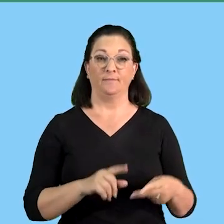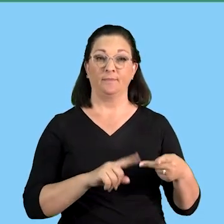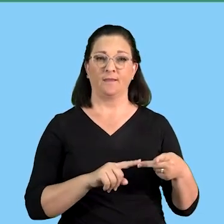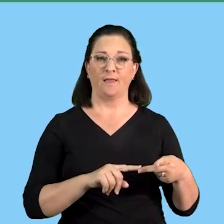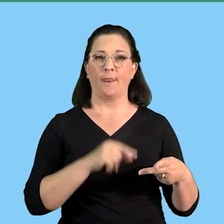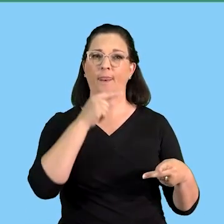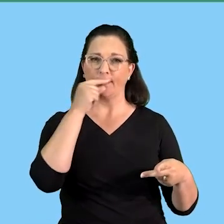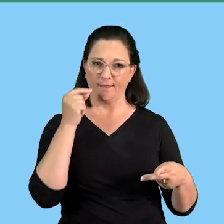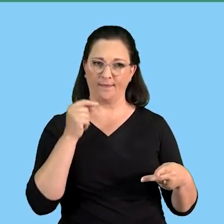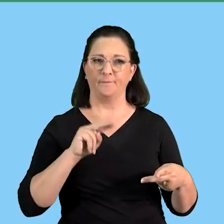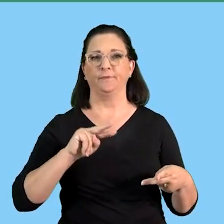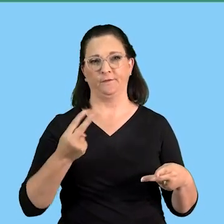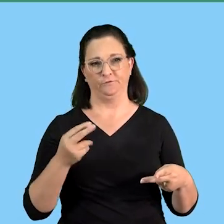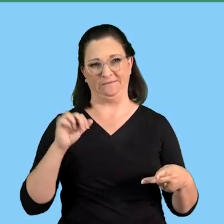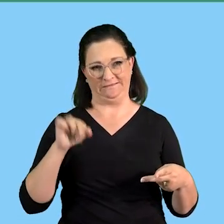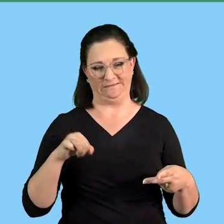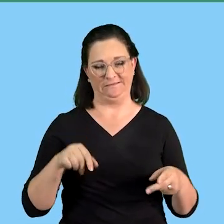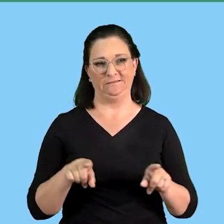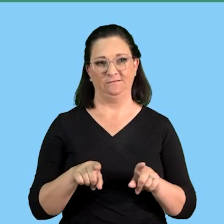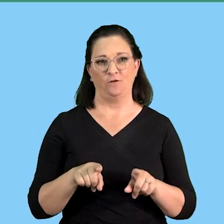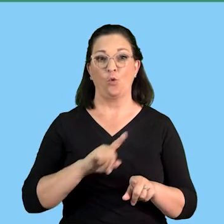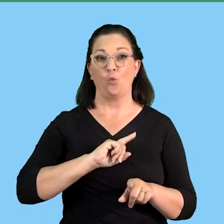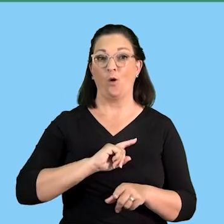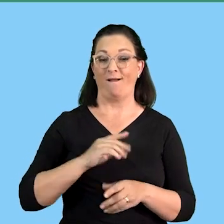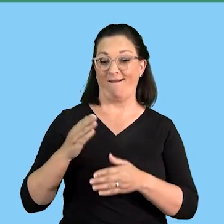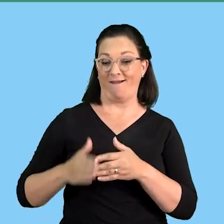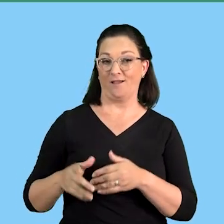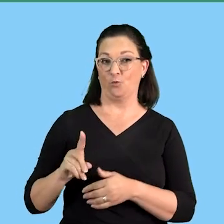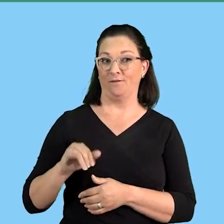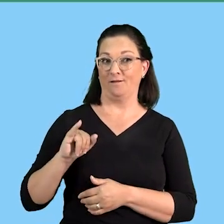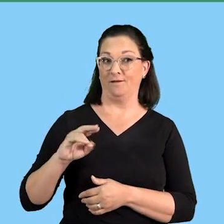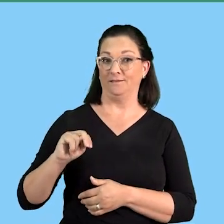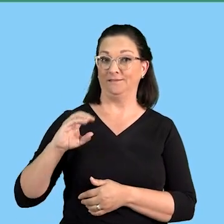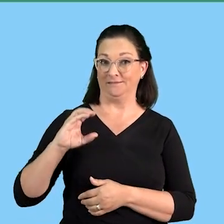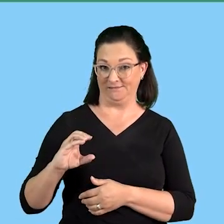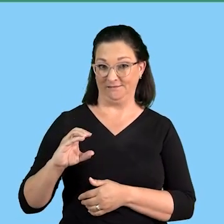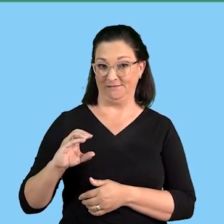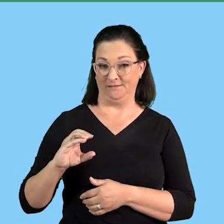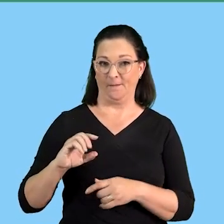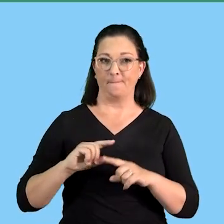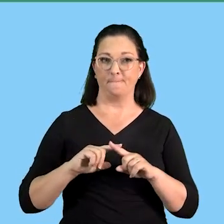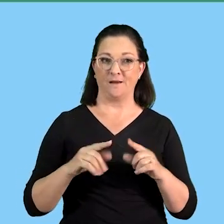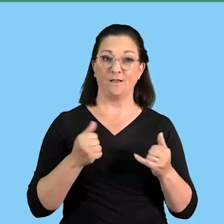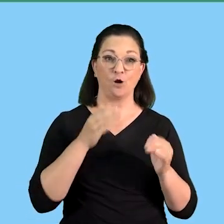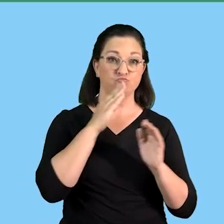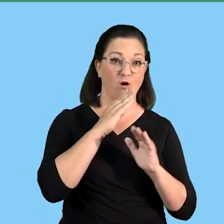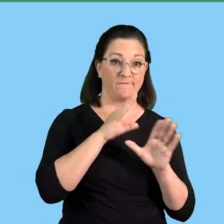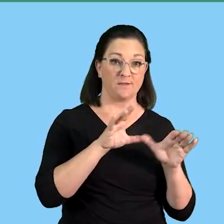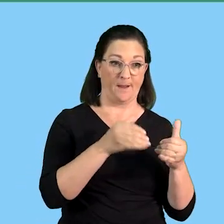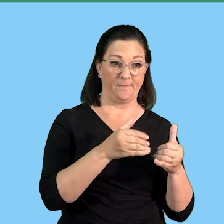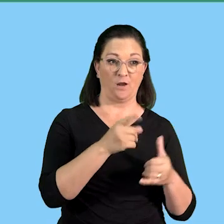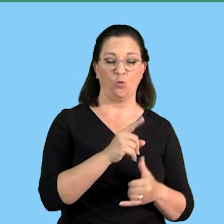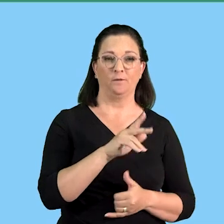of a personal liability company ends with INC, and the name of the private company ends